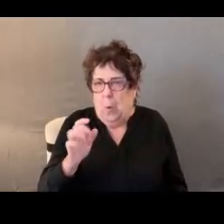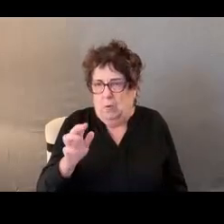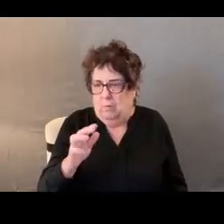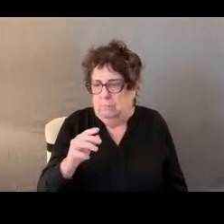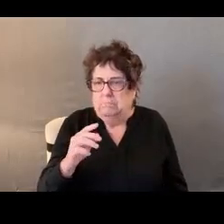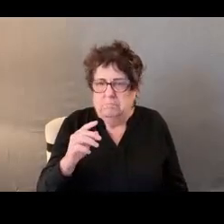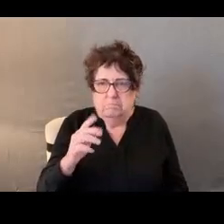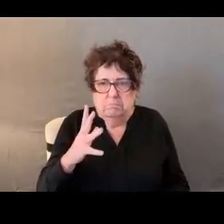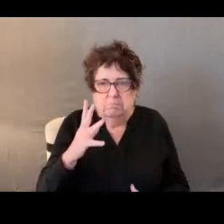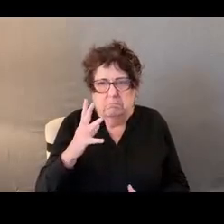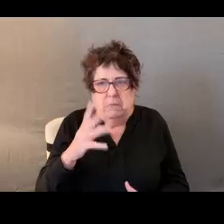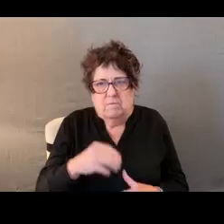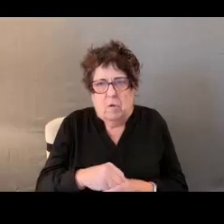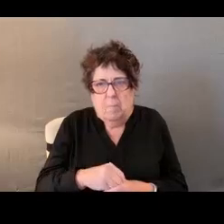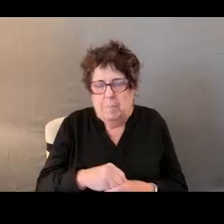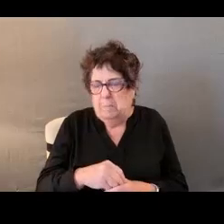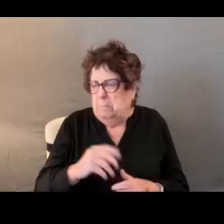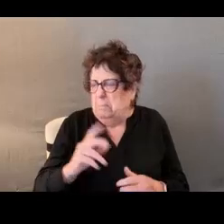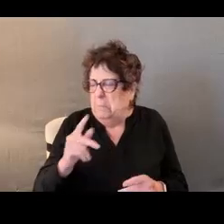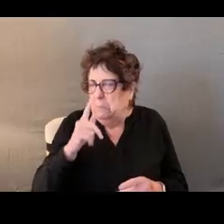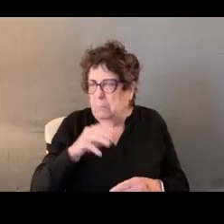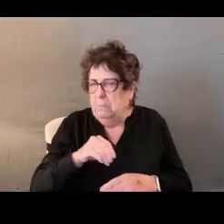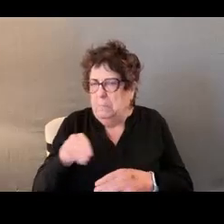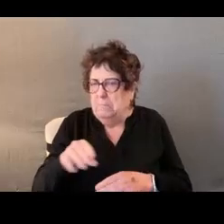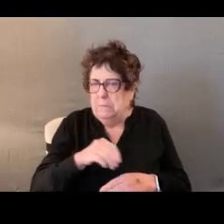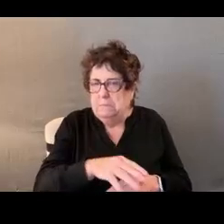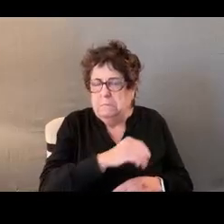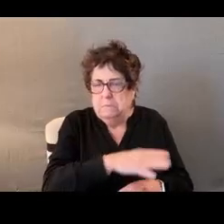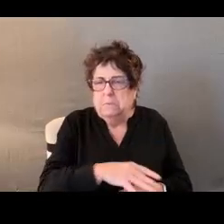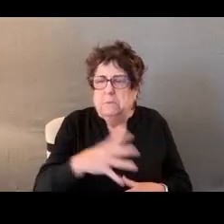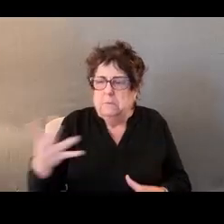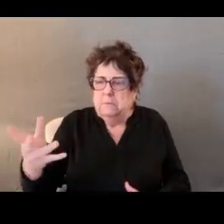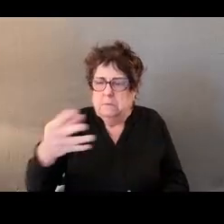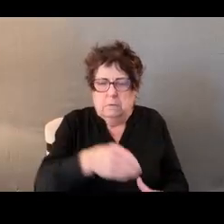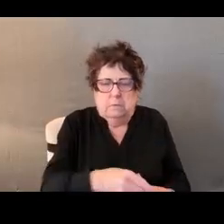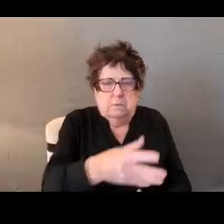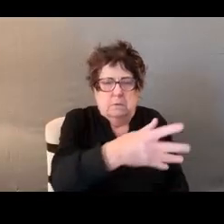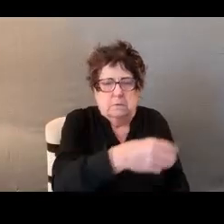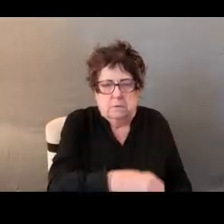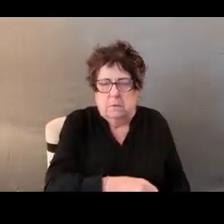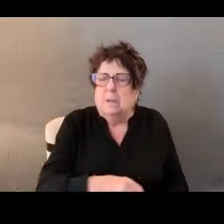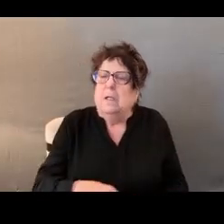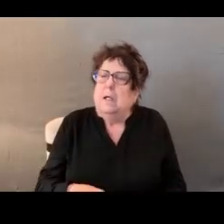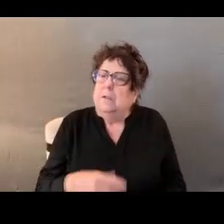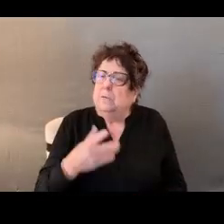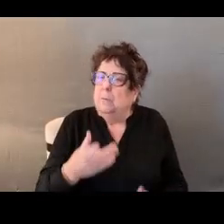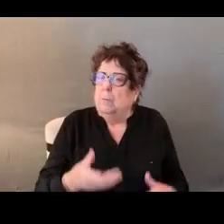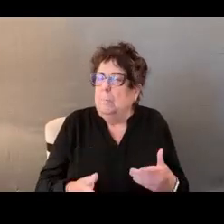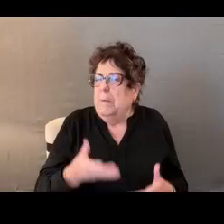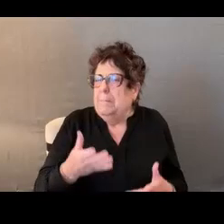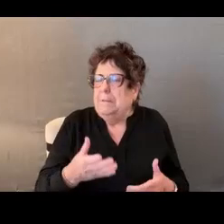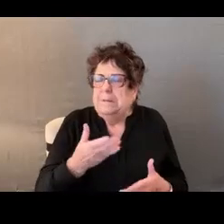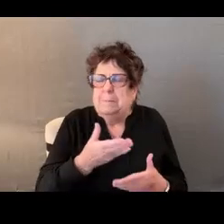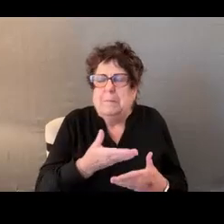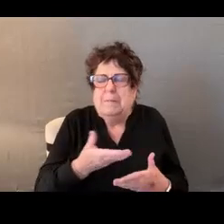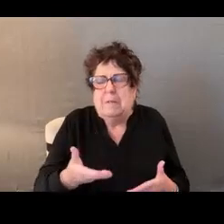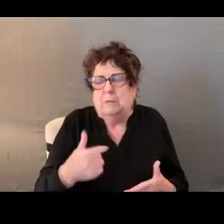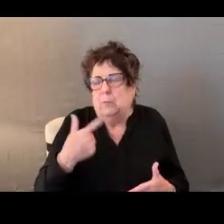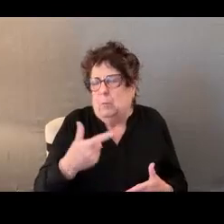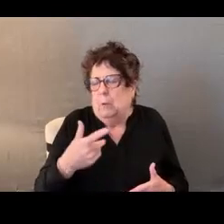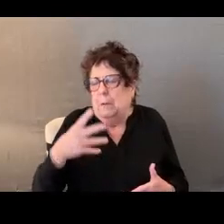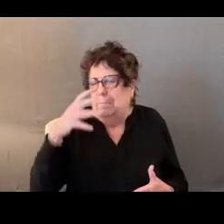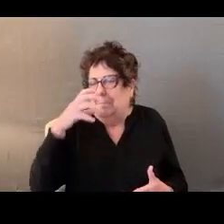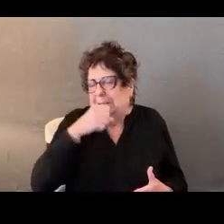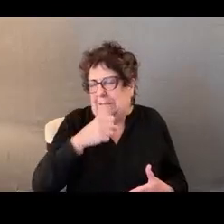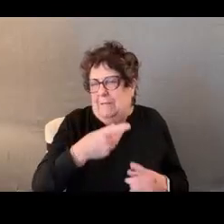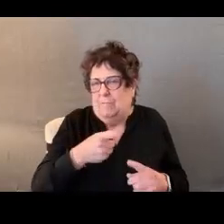picture of what the needs might be that we might be missing from a compliance standpoint. There are so many little things, and if we